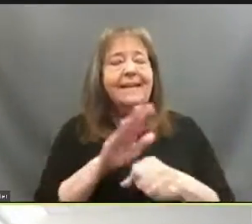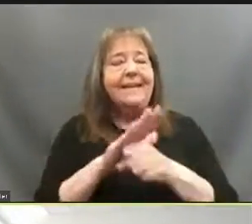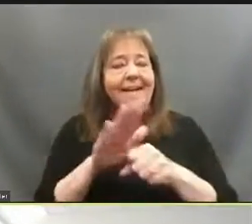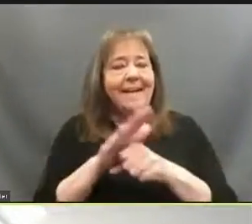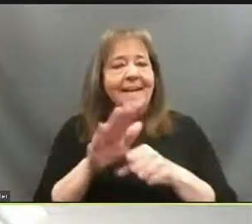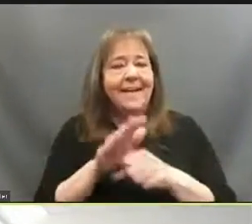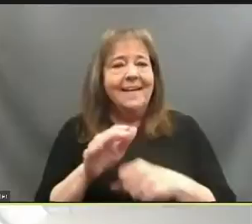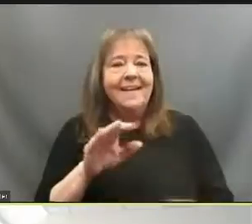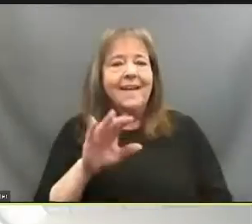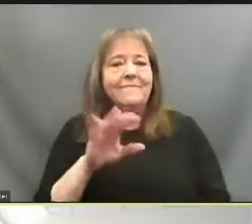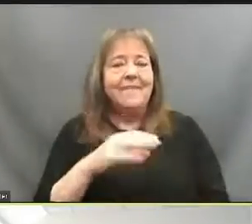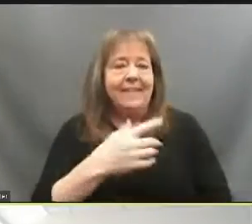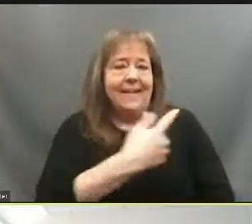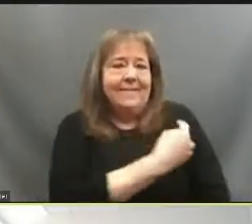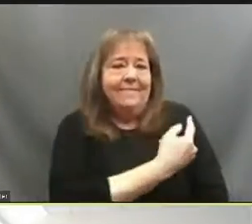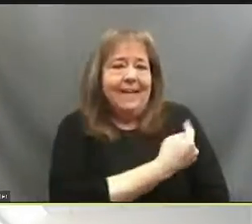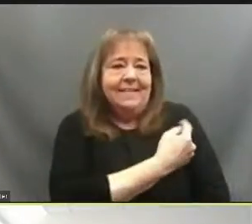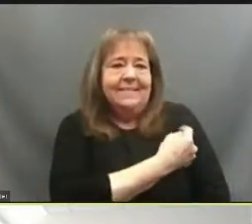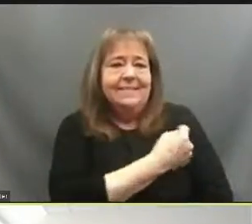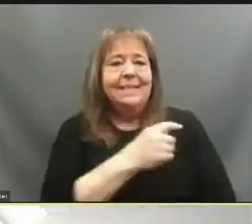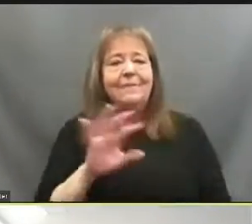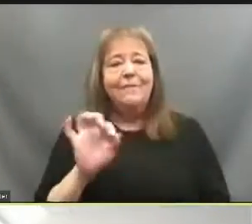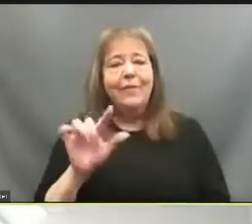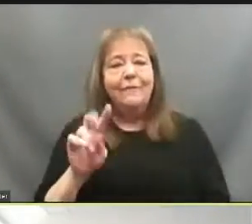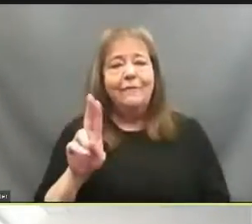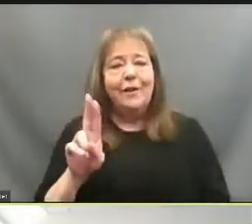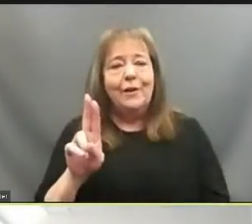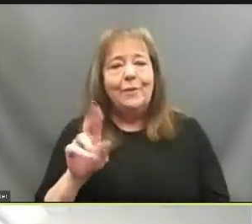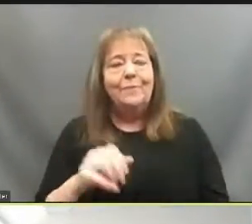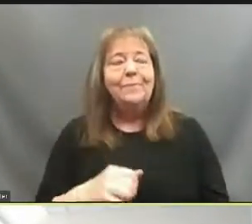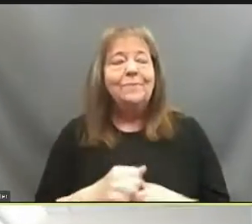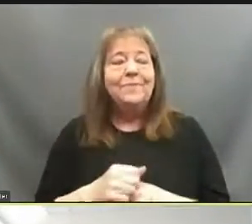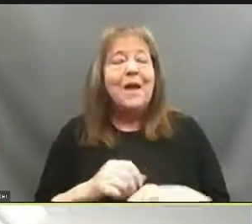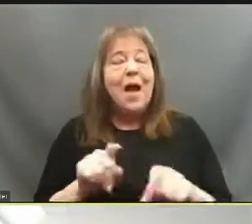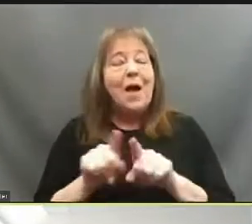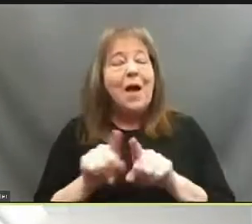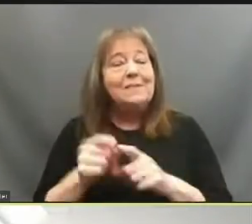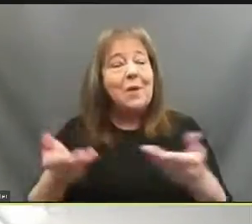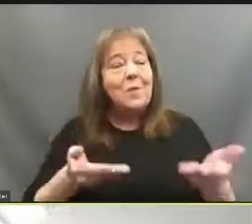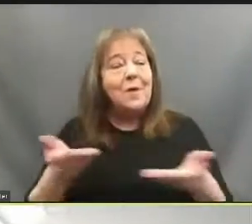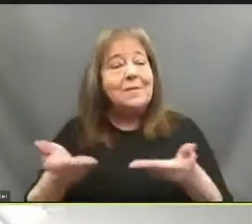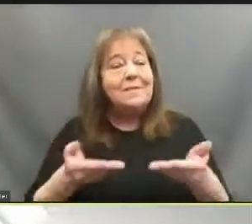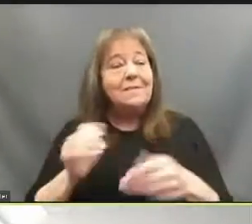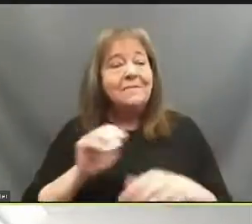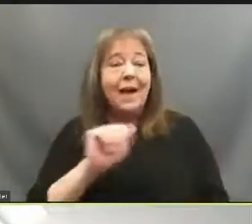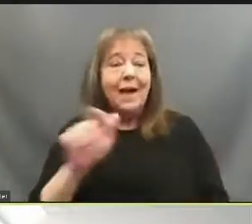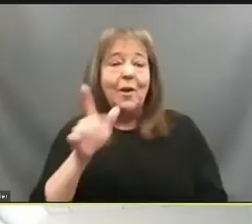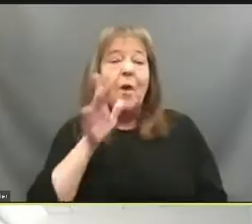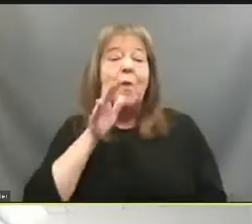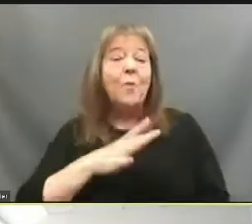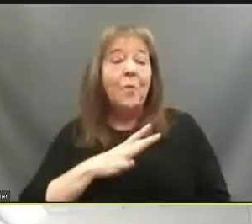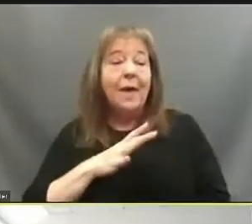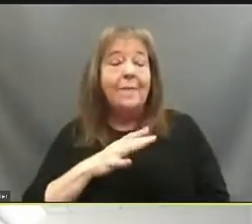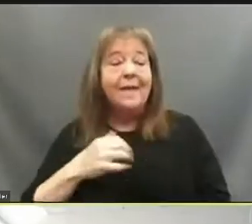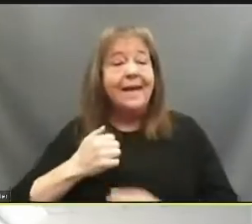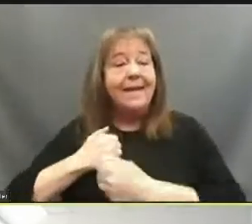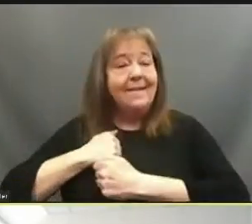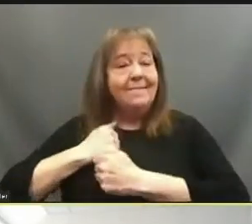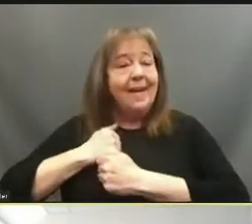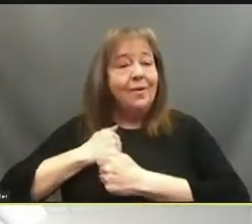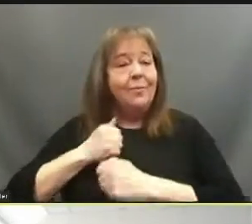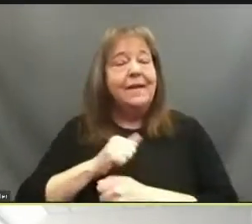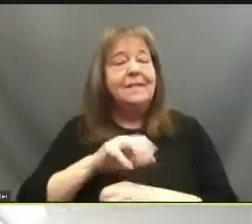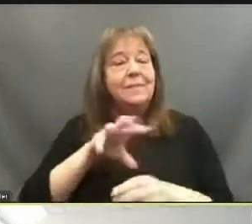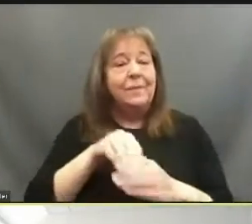vaccinated as we're entering this flu season. Finally, I'd like to invite all women veterans to participate with us